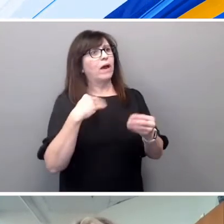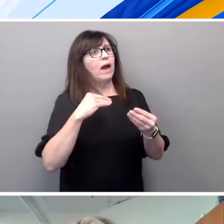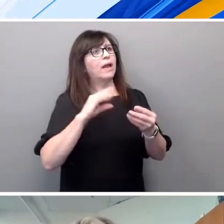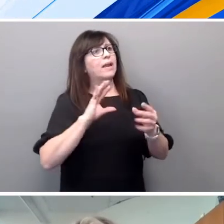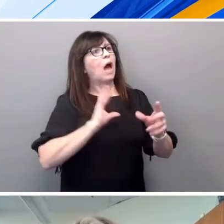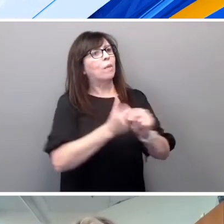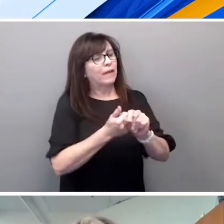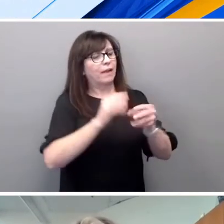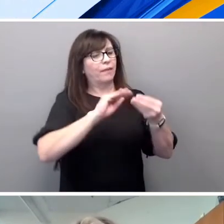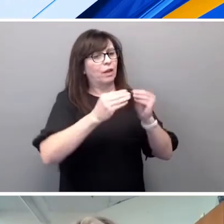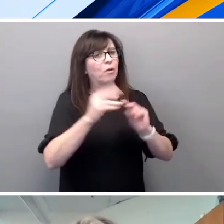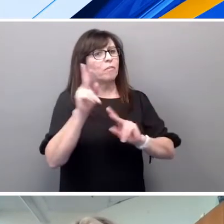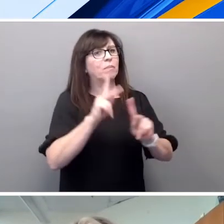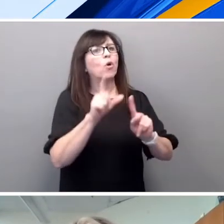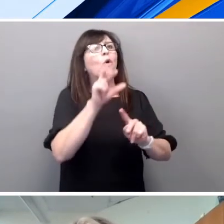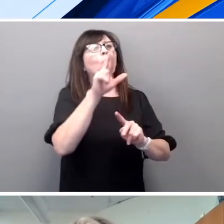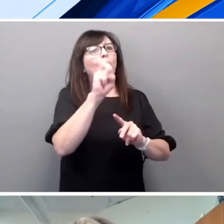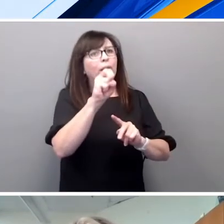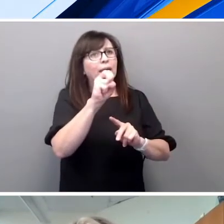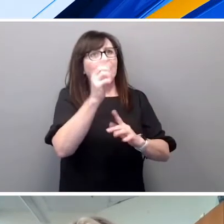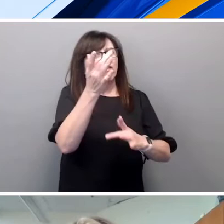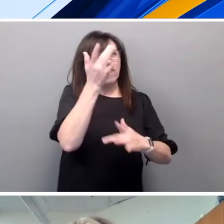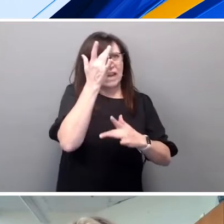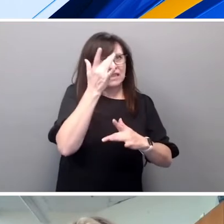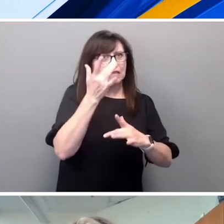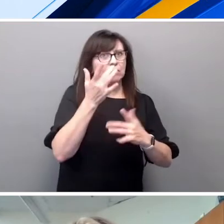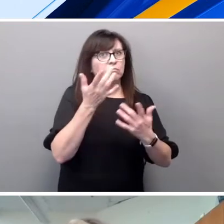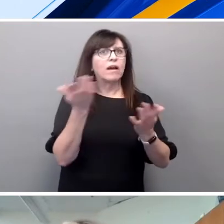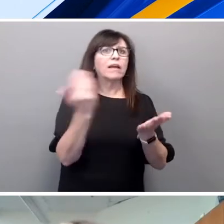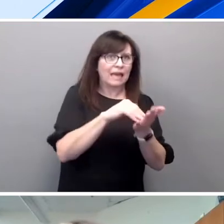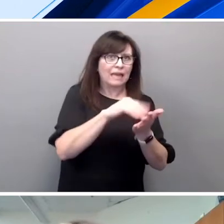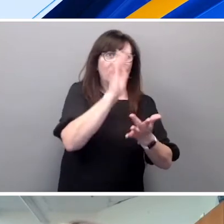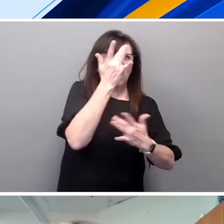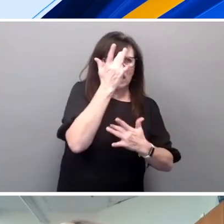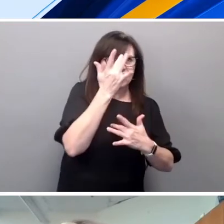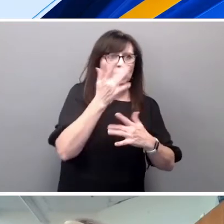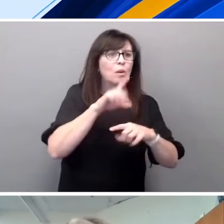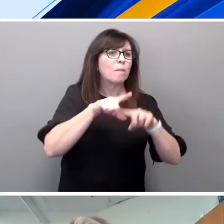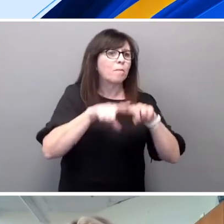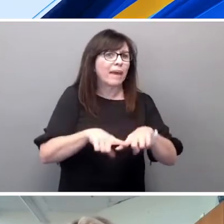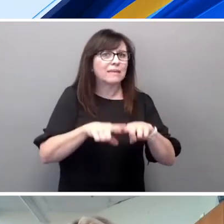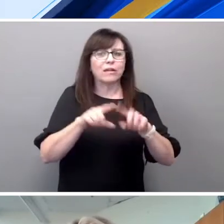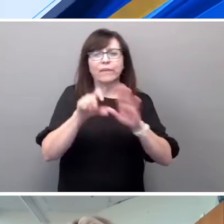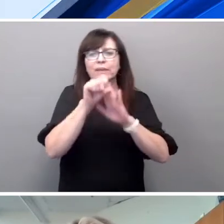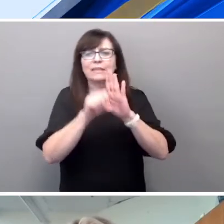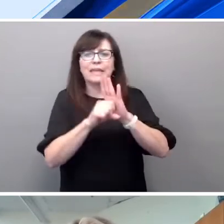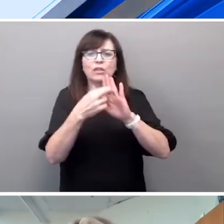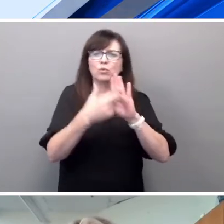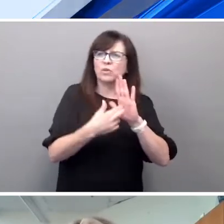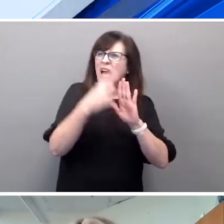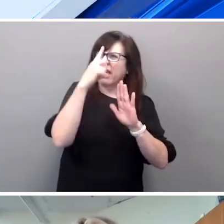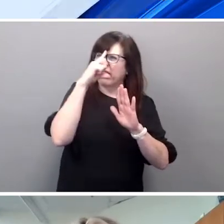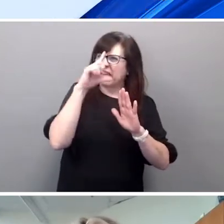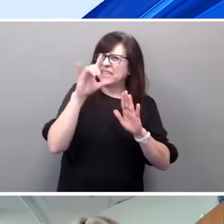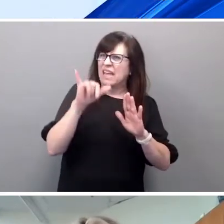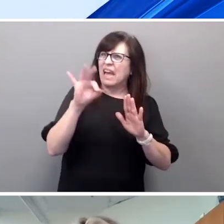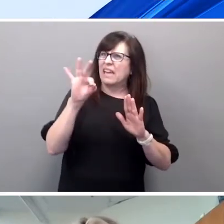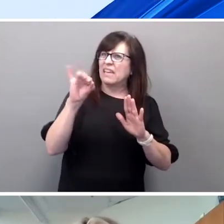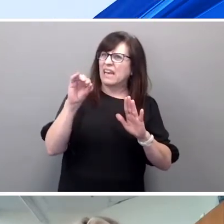been reinfected with COVID based on the sort of state's parameters. I think it's that